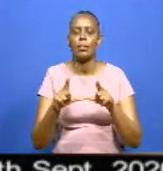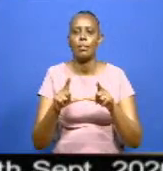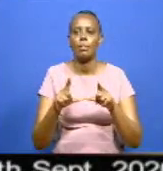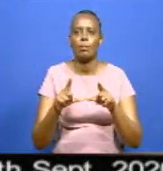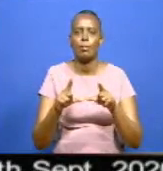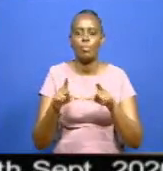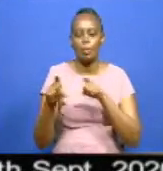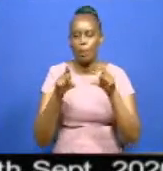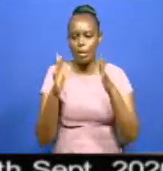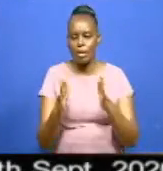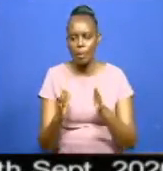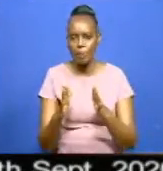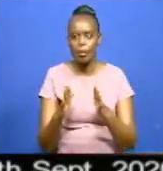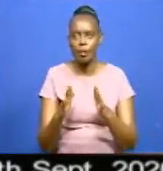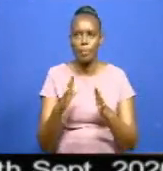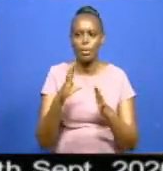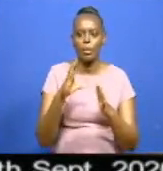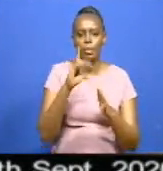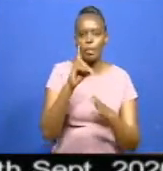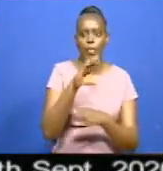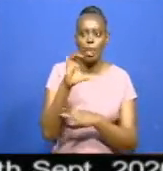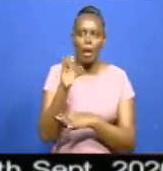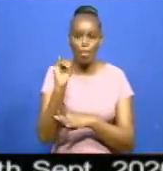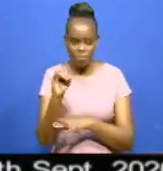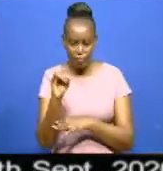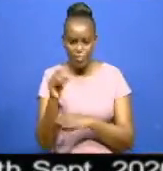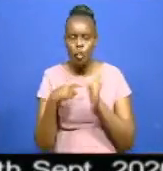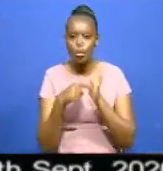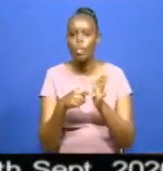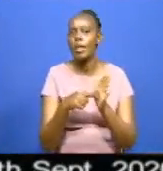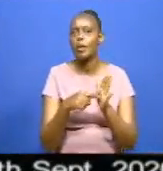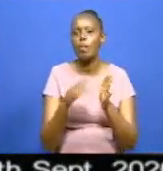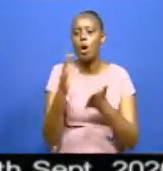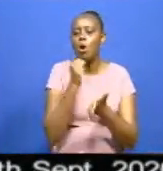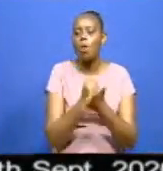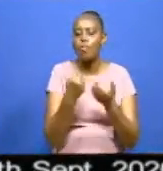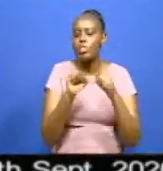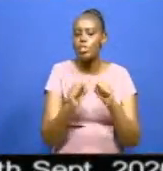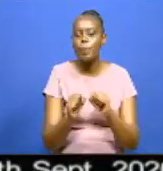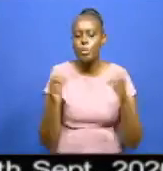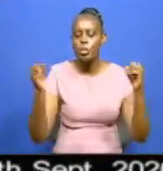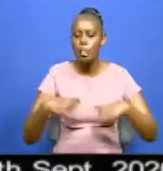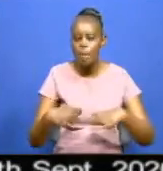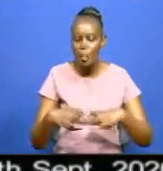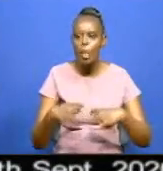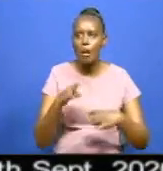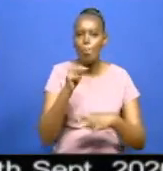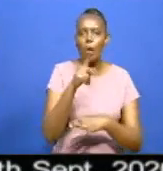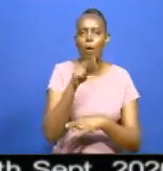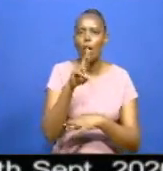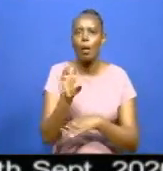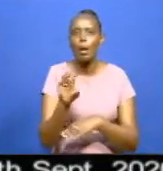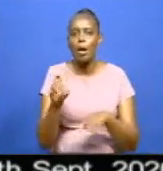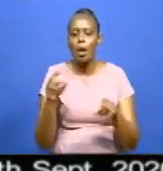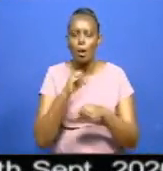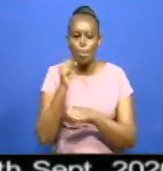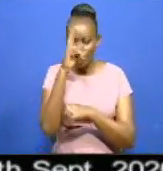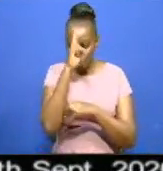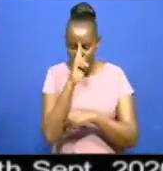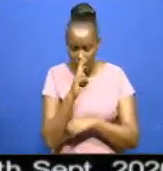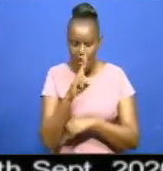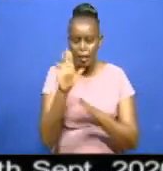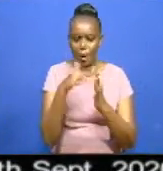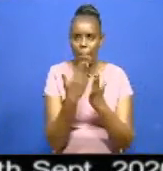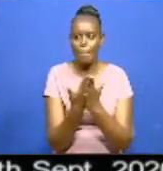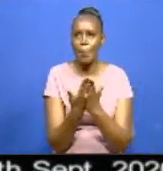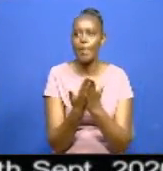the Directorate of Criminal Investigations indicated that his office was unable to clear Mr. Makore as the police clearance application